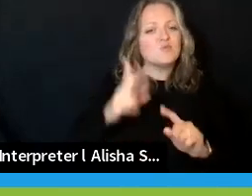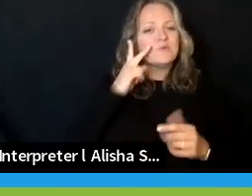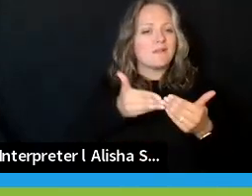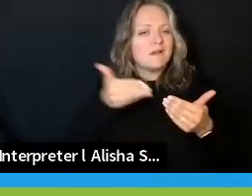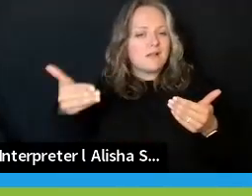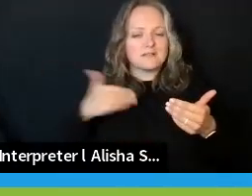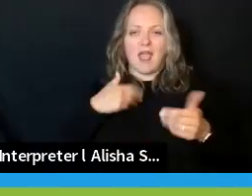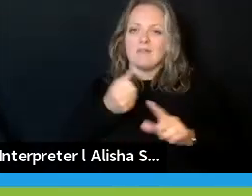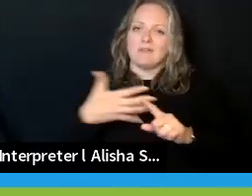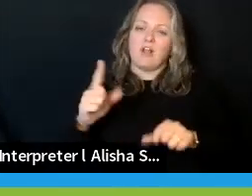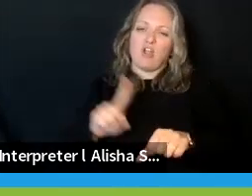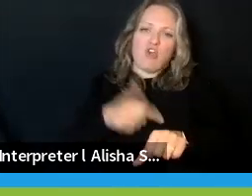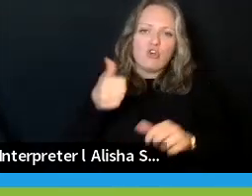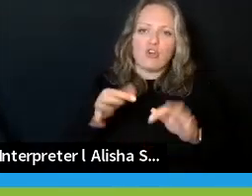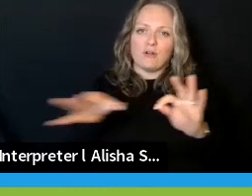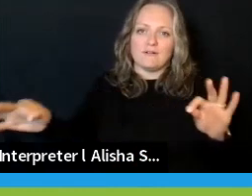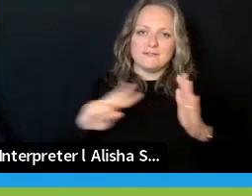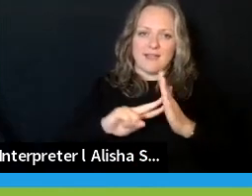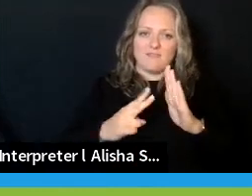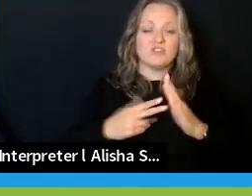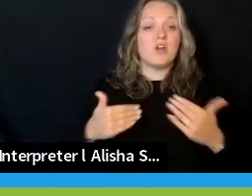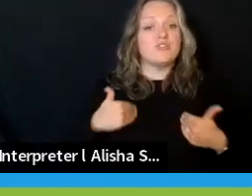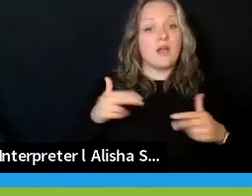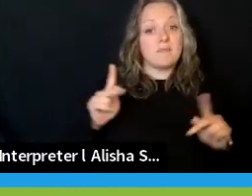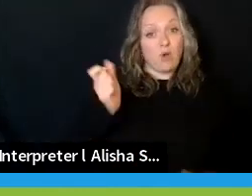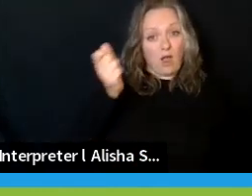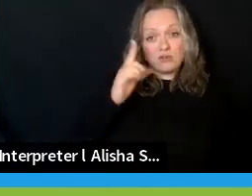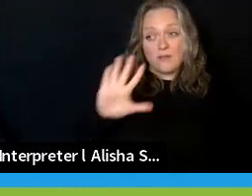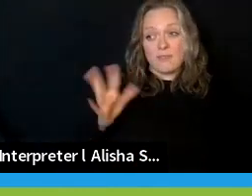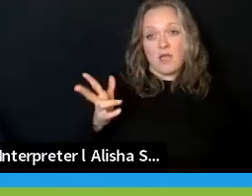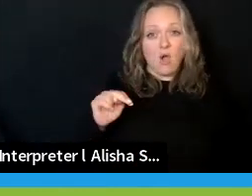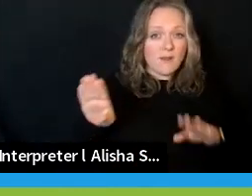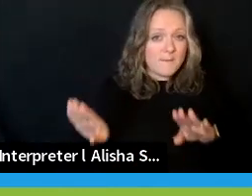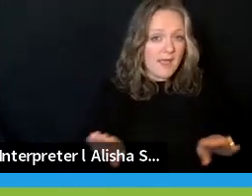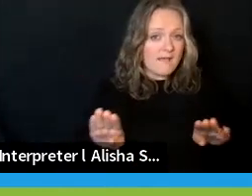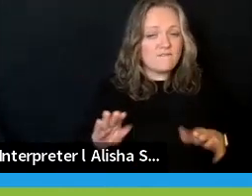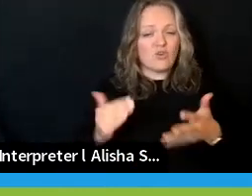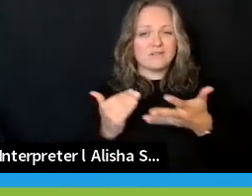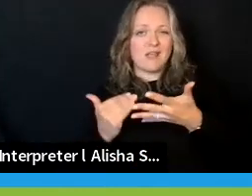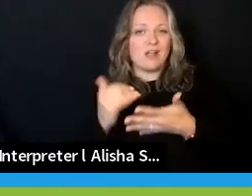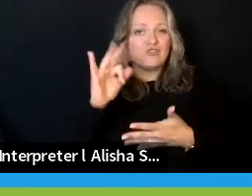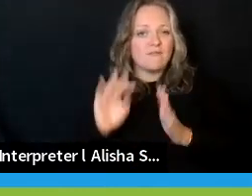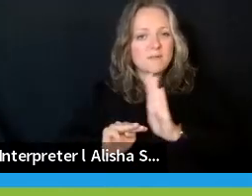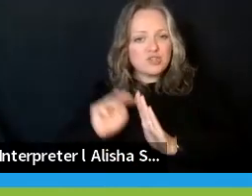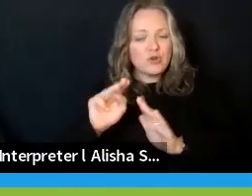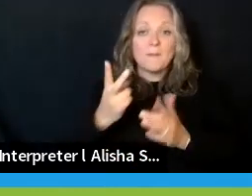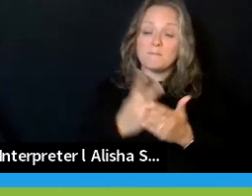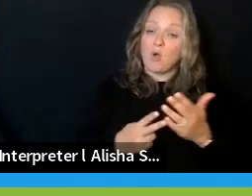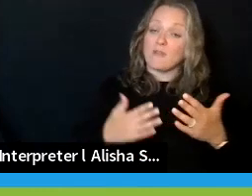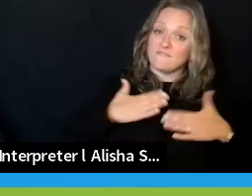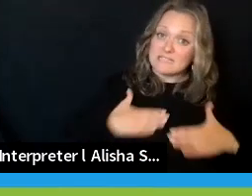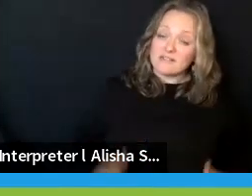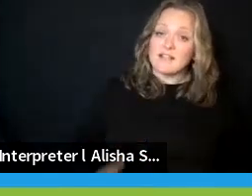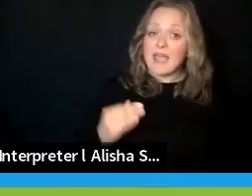definition. And that is young people understanding their own behavior and stage of maturity, both physically and mentally,